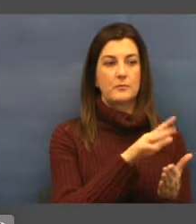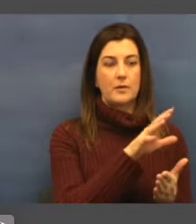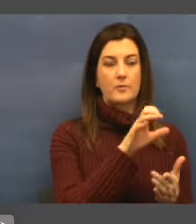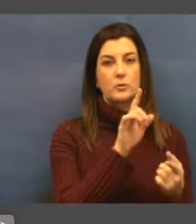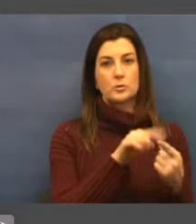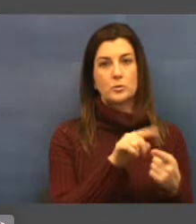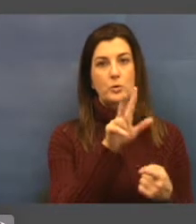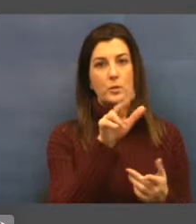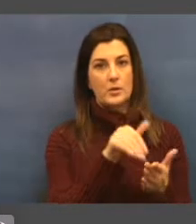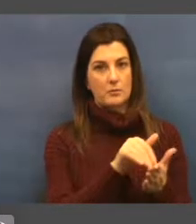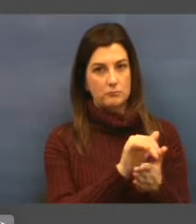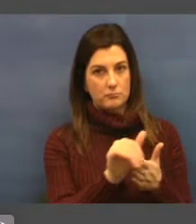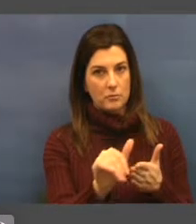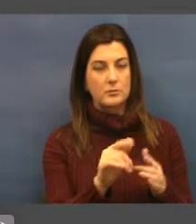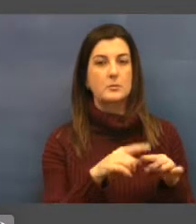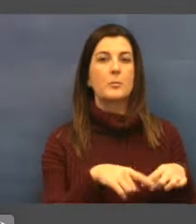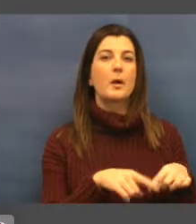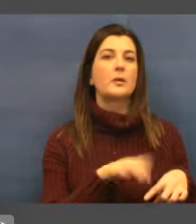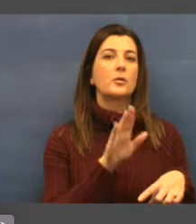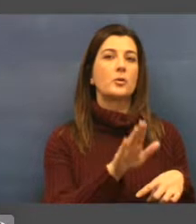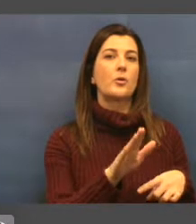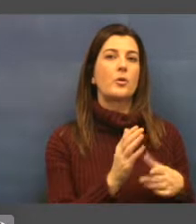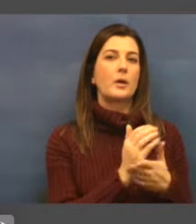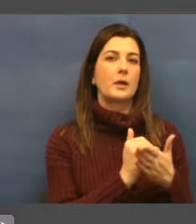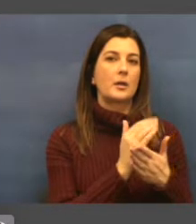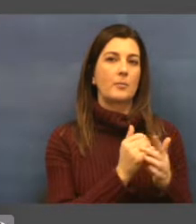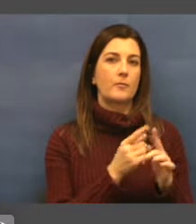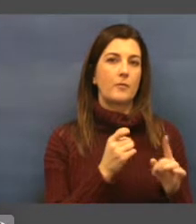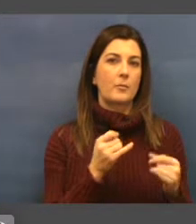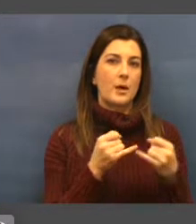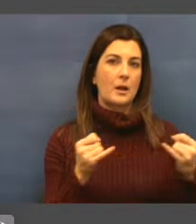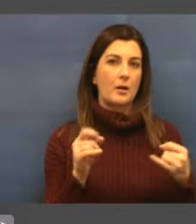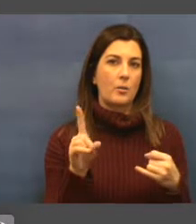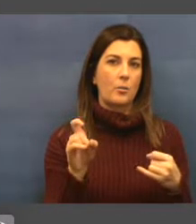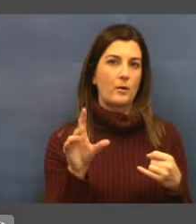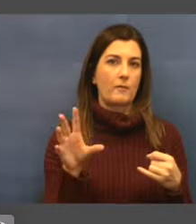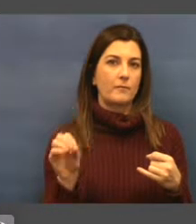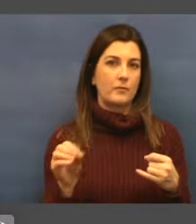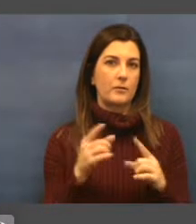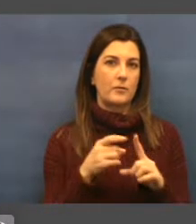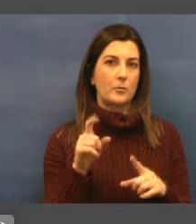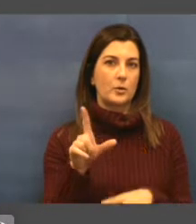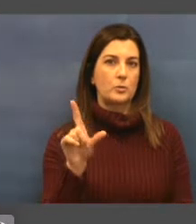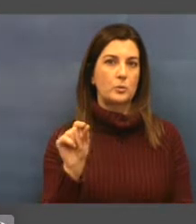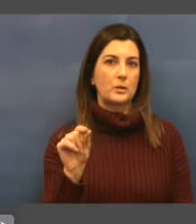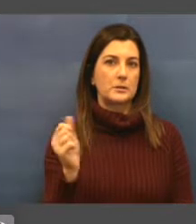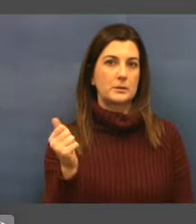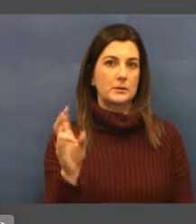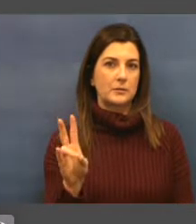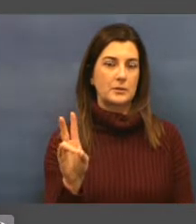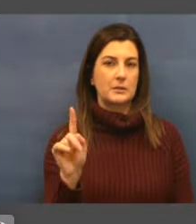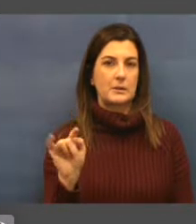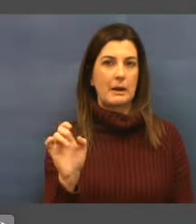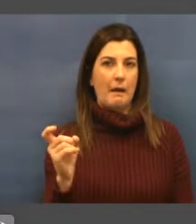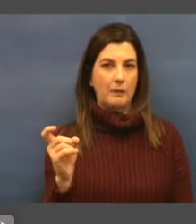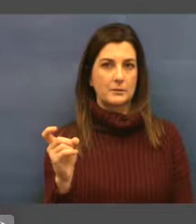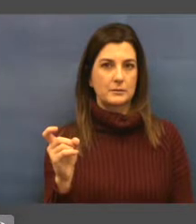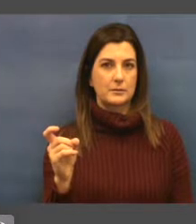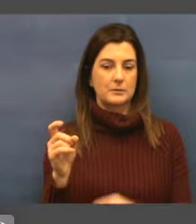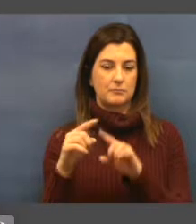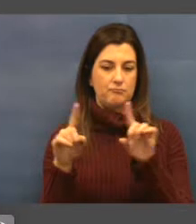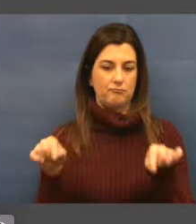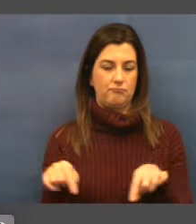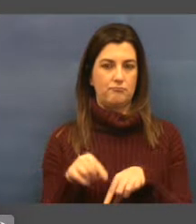$3,000 depending on your income from line 150 of your 2017 tax return. So what they do is they come up with